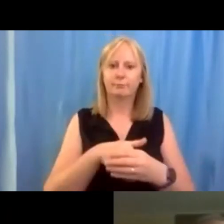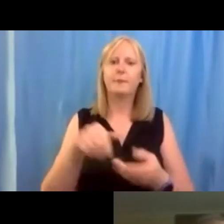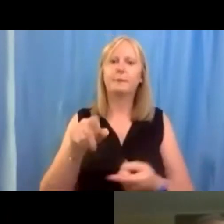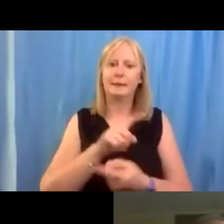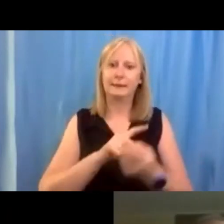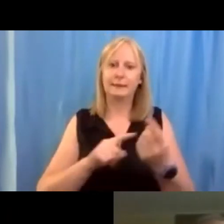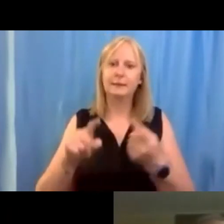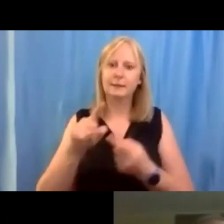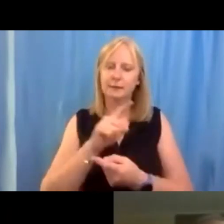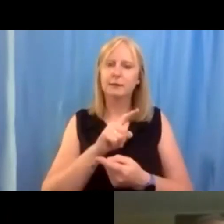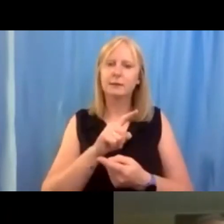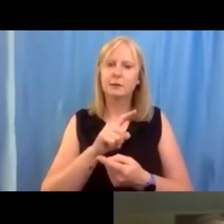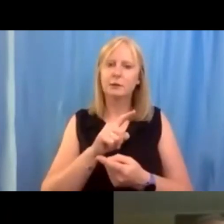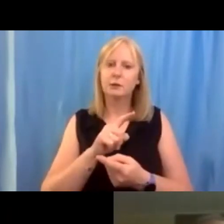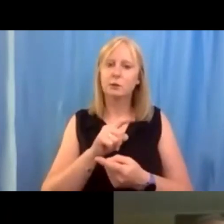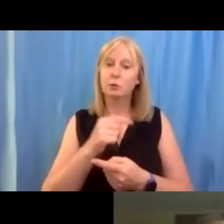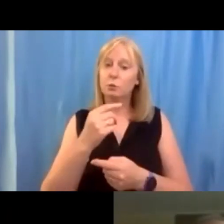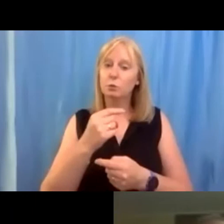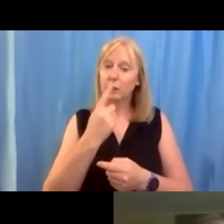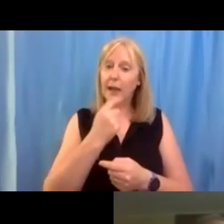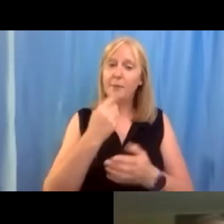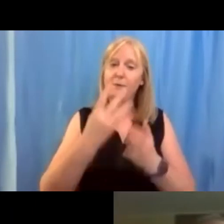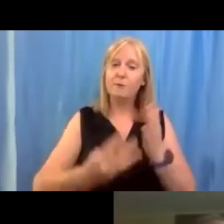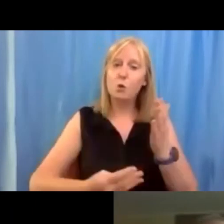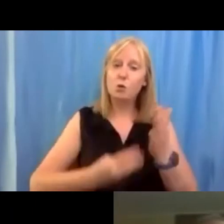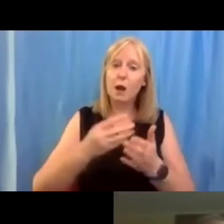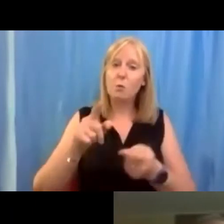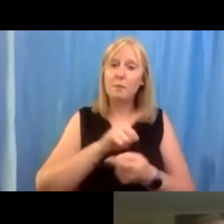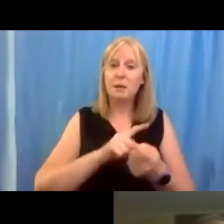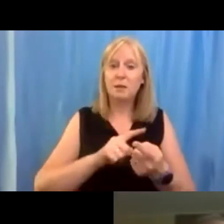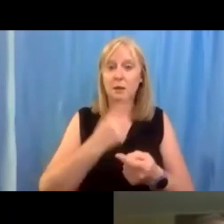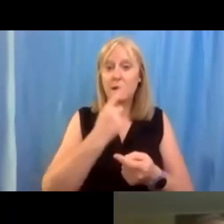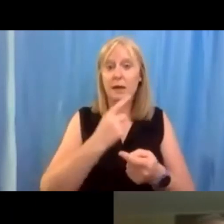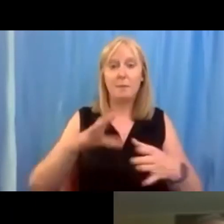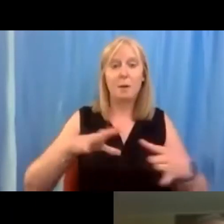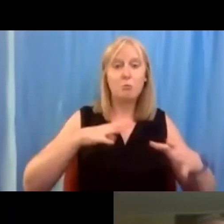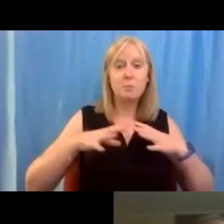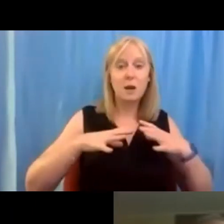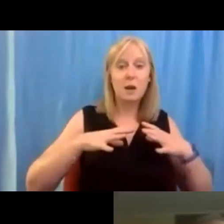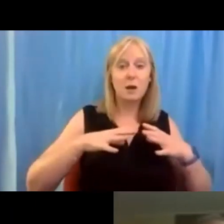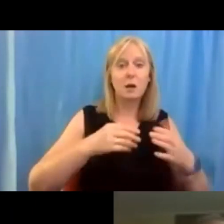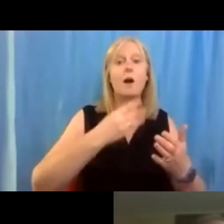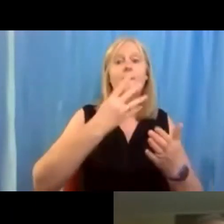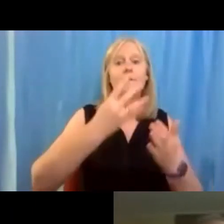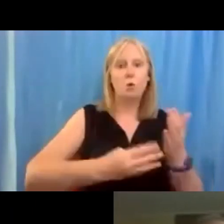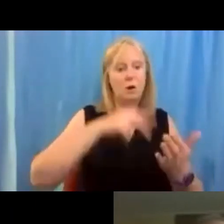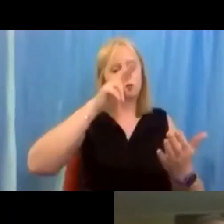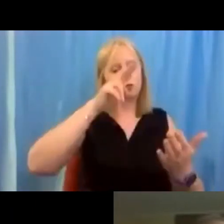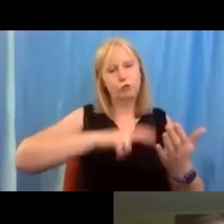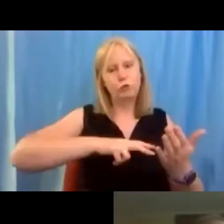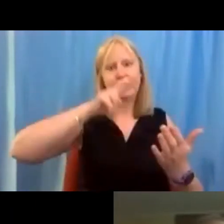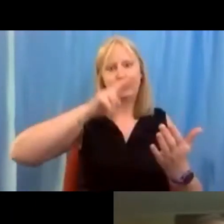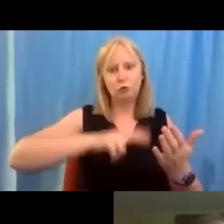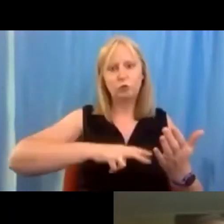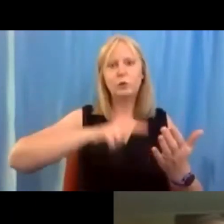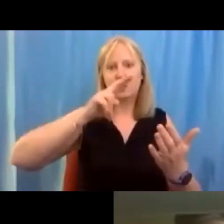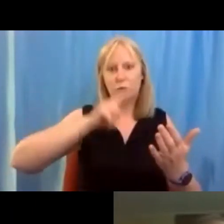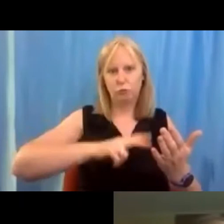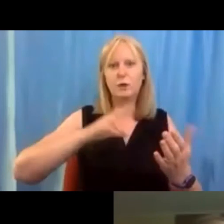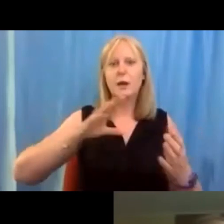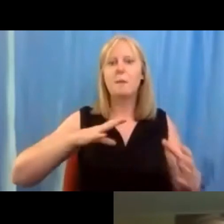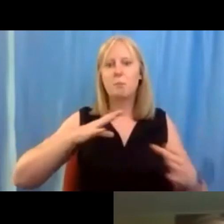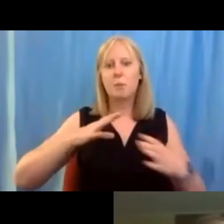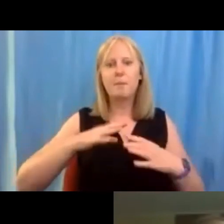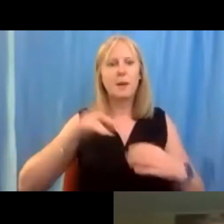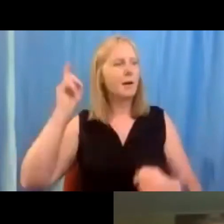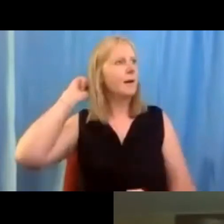meeting. So a 4-hour meeting will probably take 4 hours reading to prepare for it, to cover